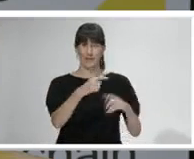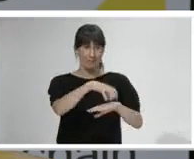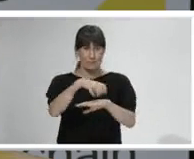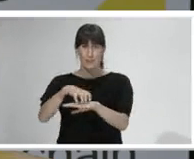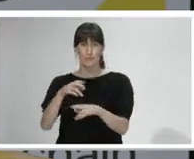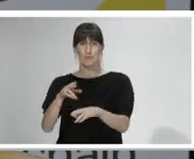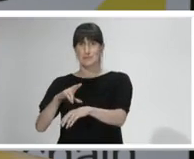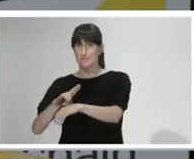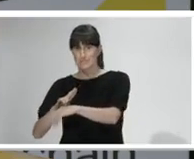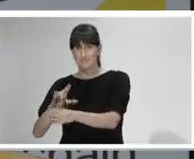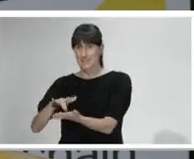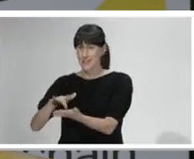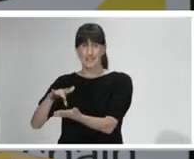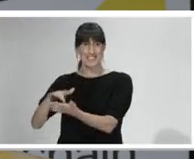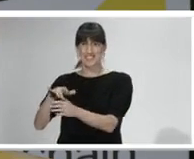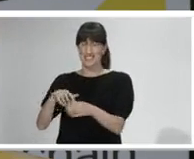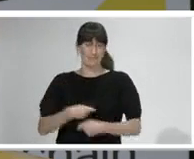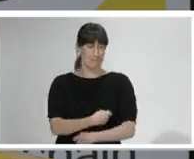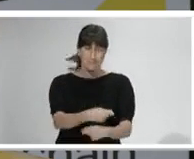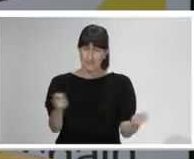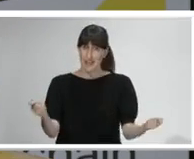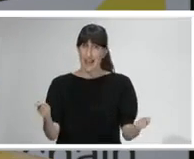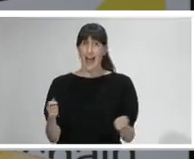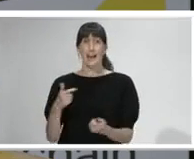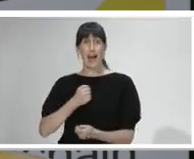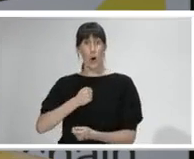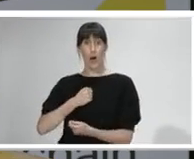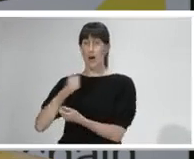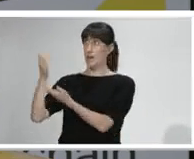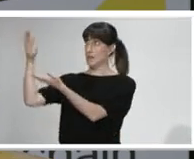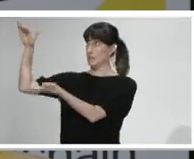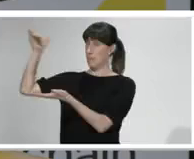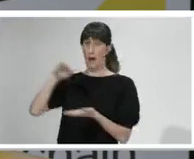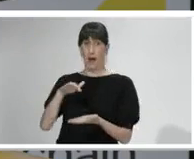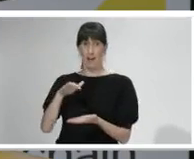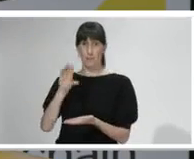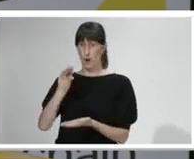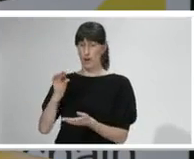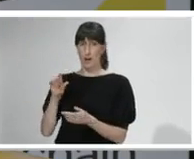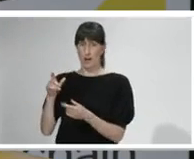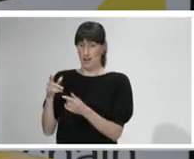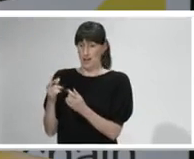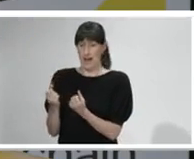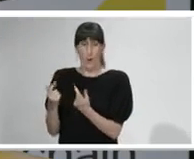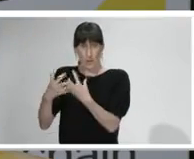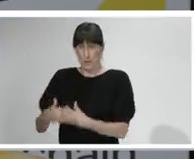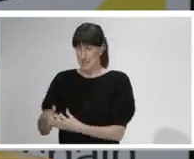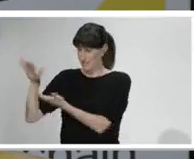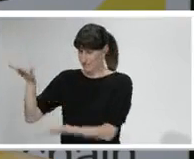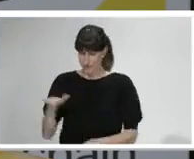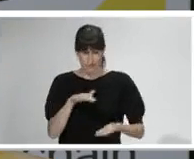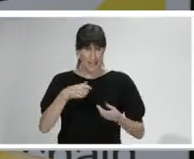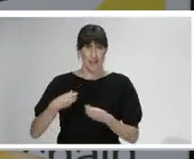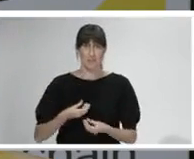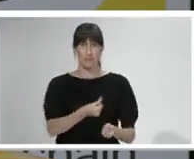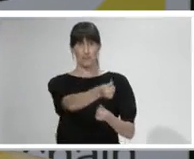We have also ensured good supply lines, and I look forward to any recommendations that the Auditor General has got about how we could continue to improve that.